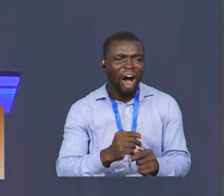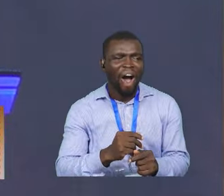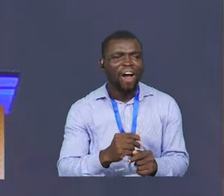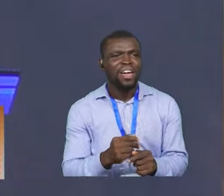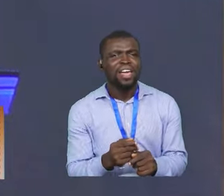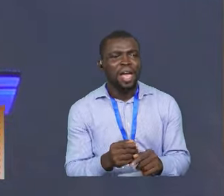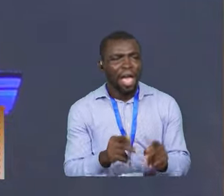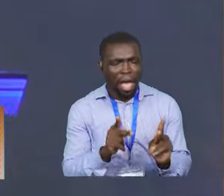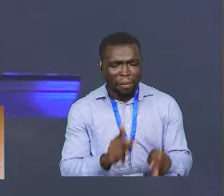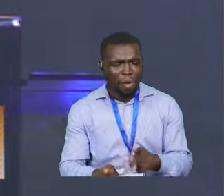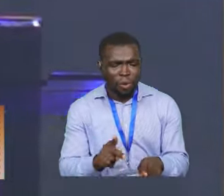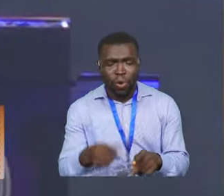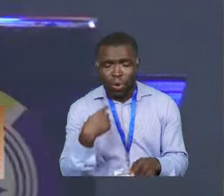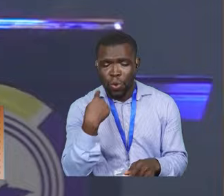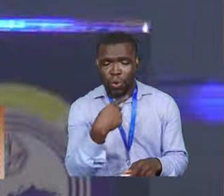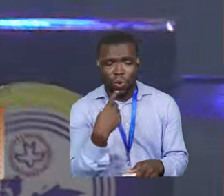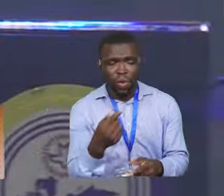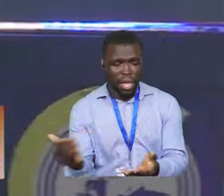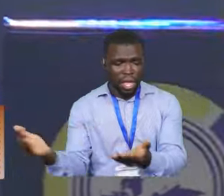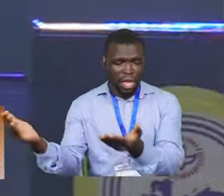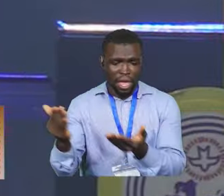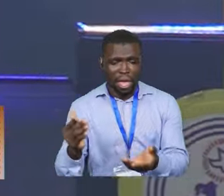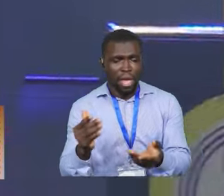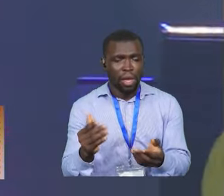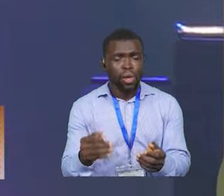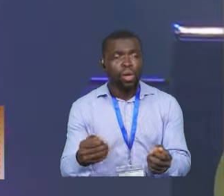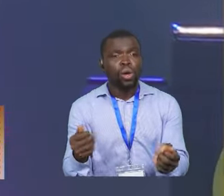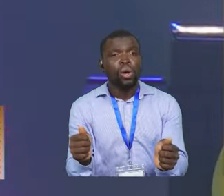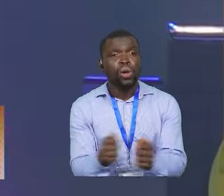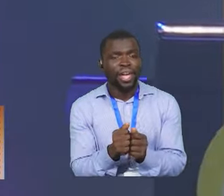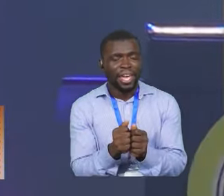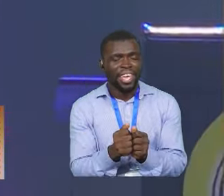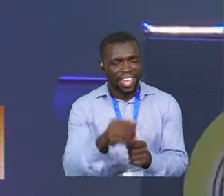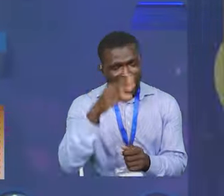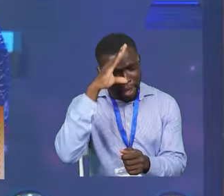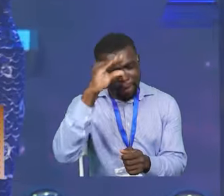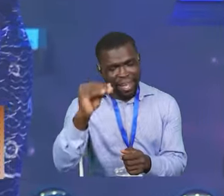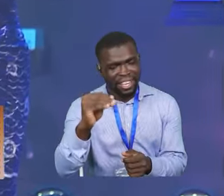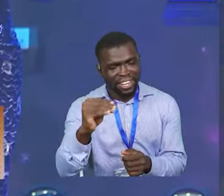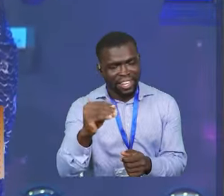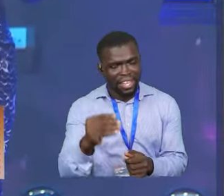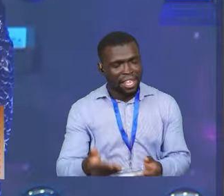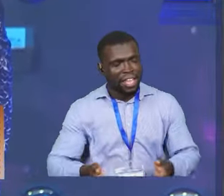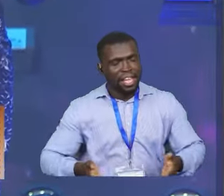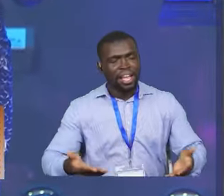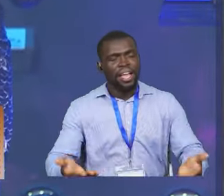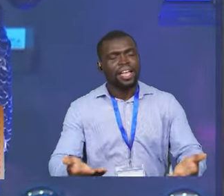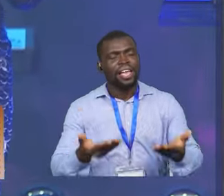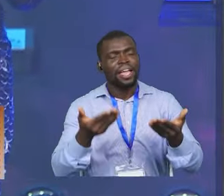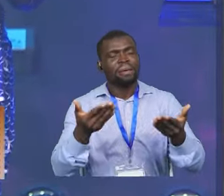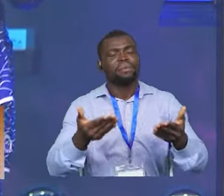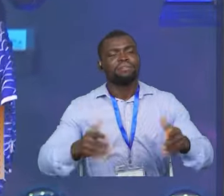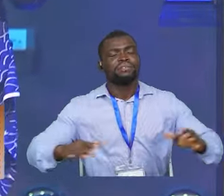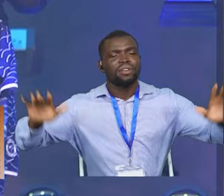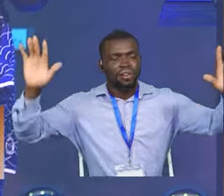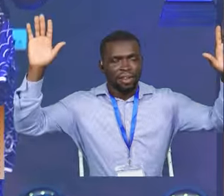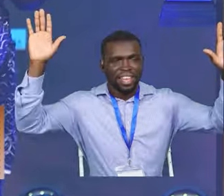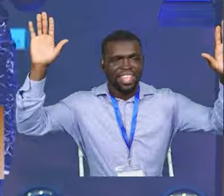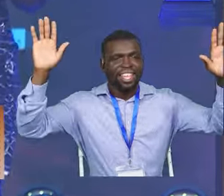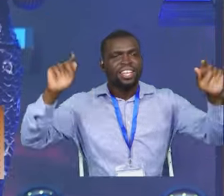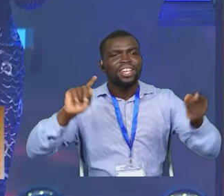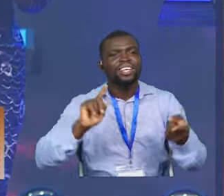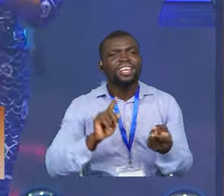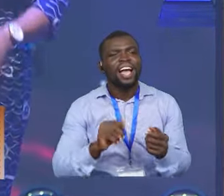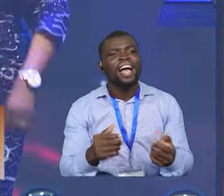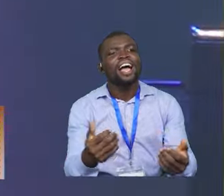The mortuary man. Who came with this corpse? Every one of them accepted Jesus. Because